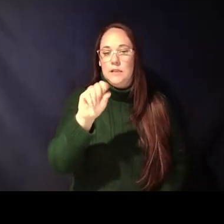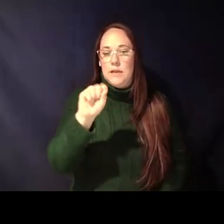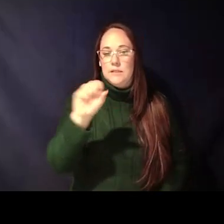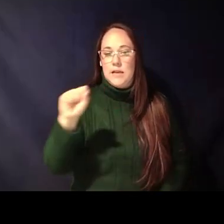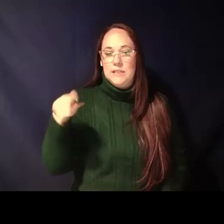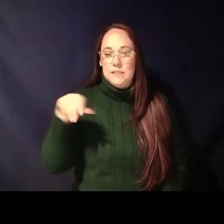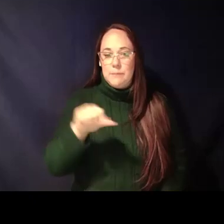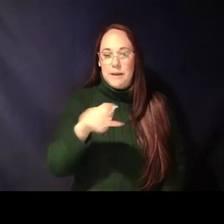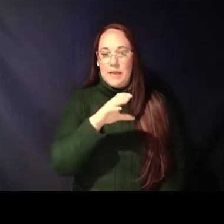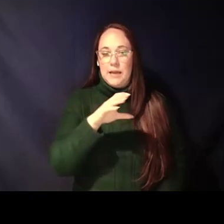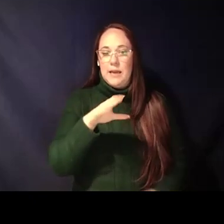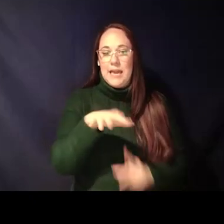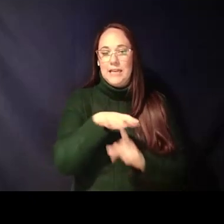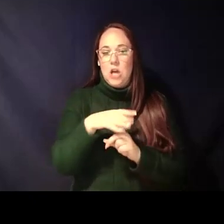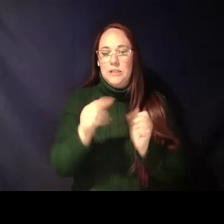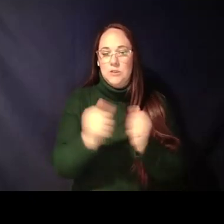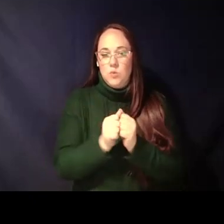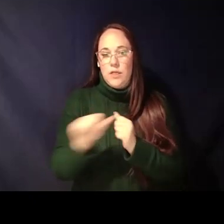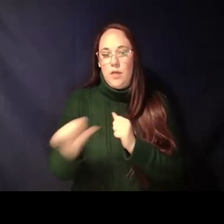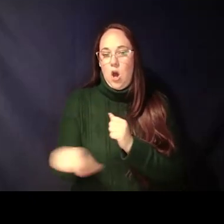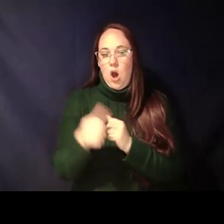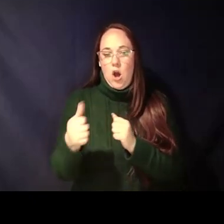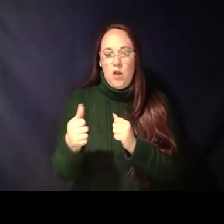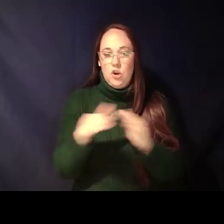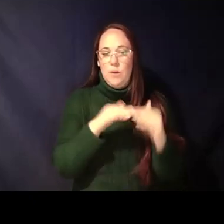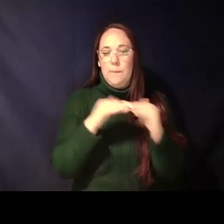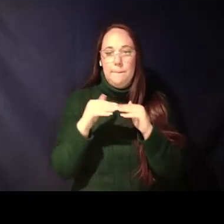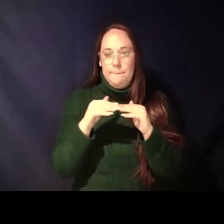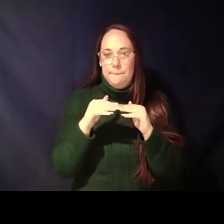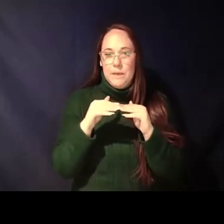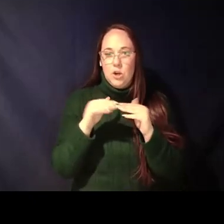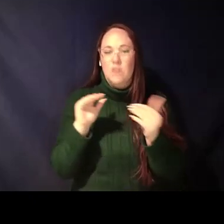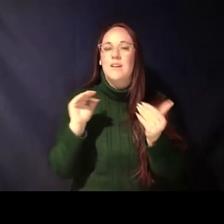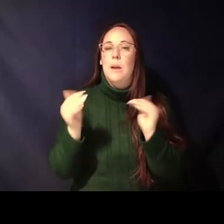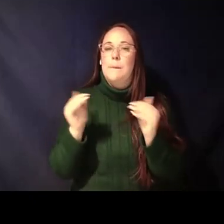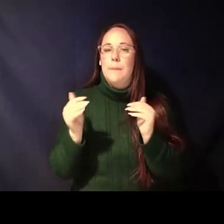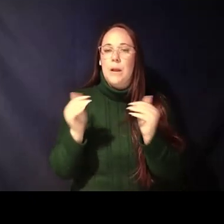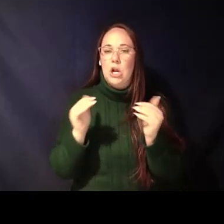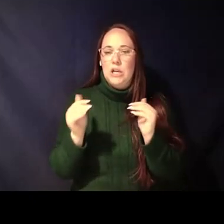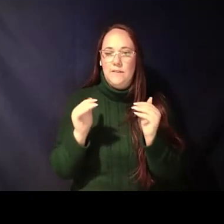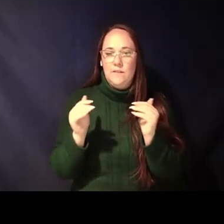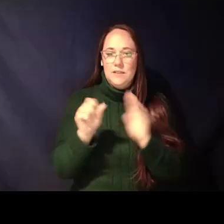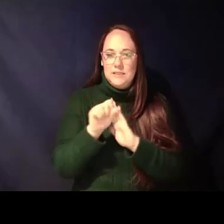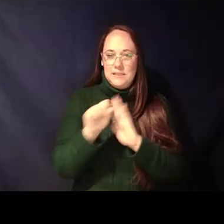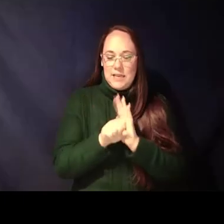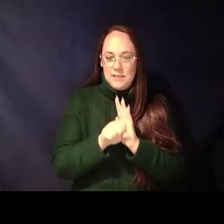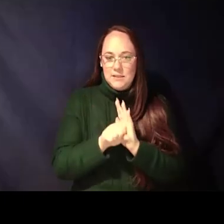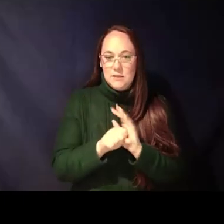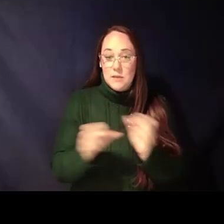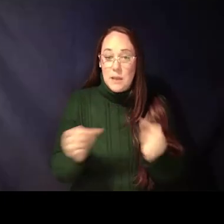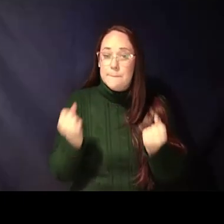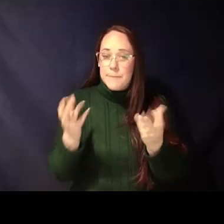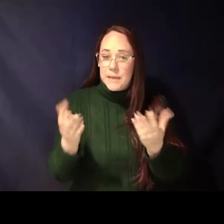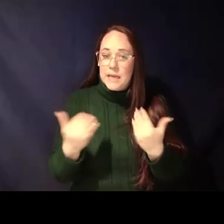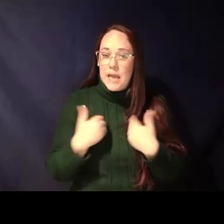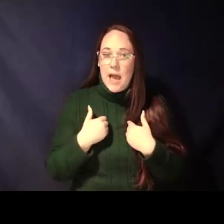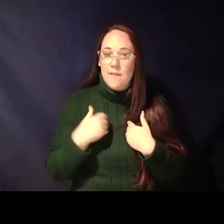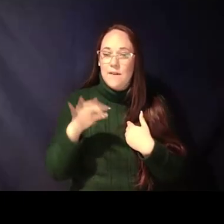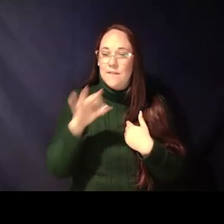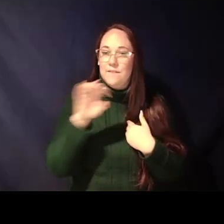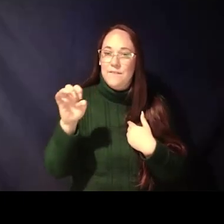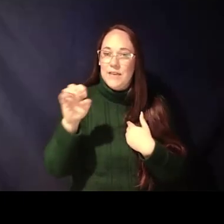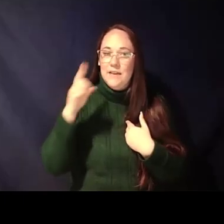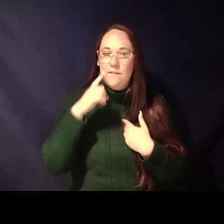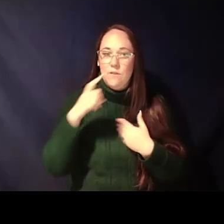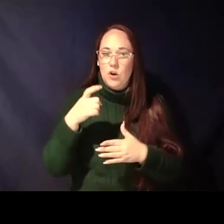in context with a number of other peer states or comparator states, as we call them. Many of them have fee-for-service